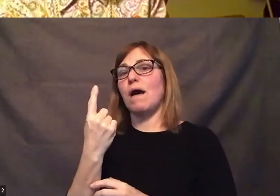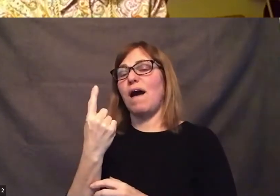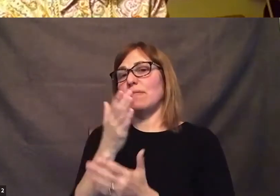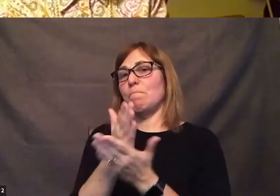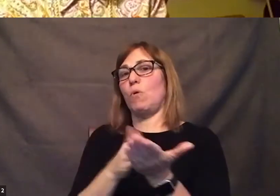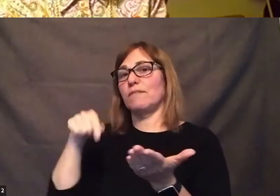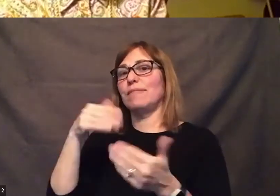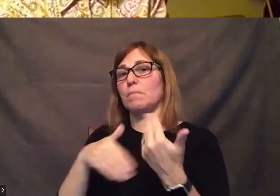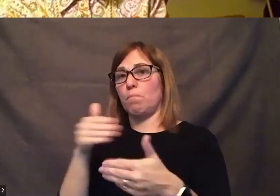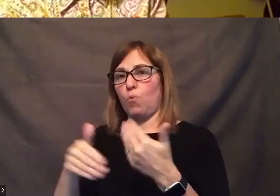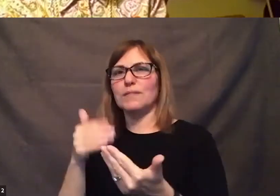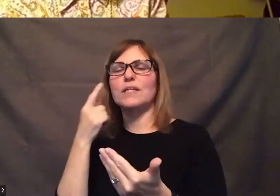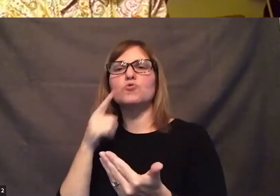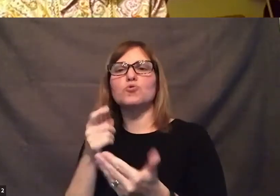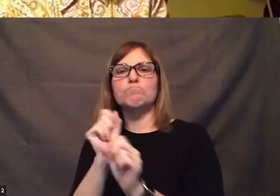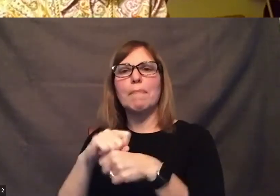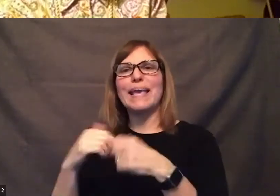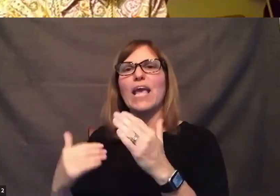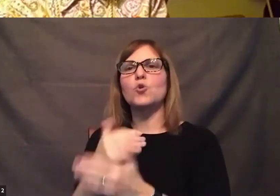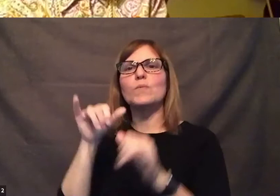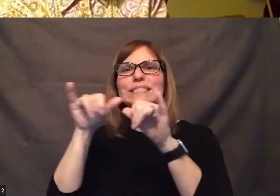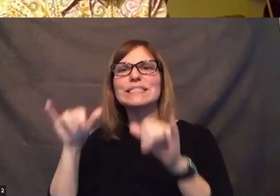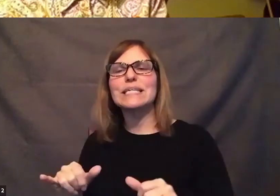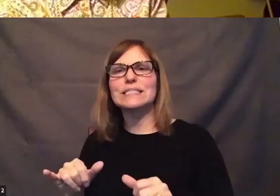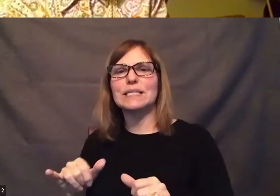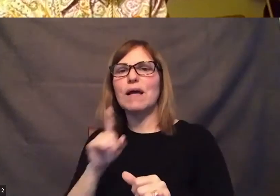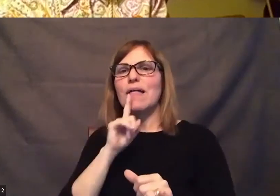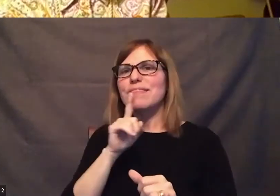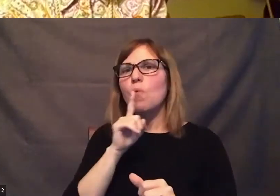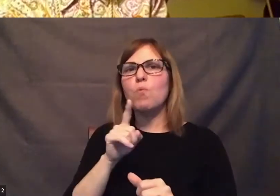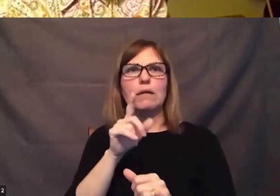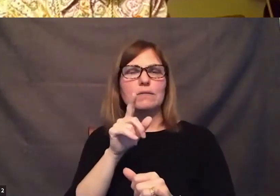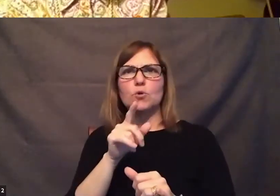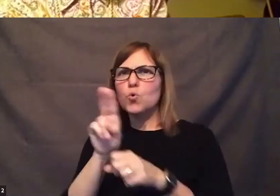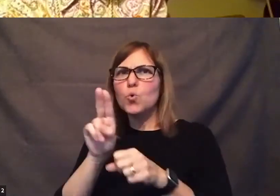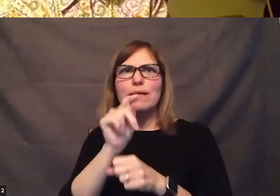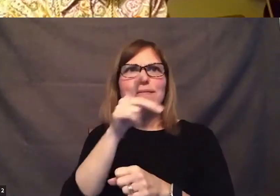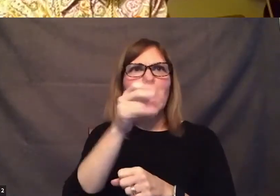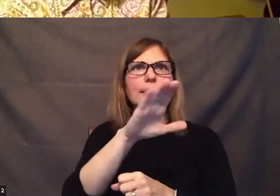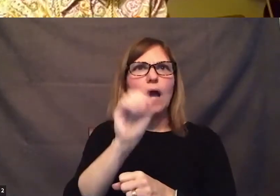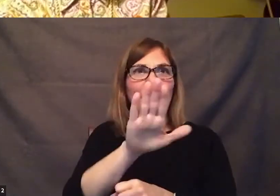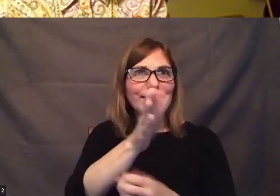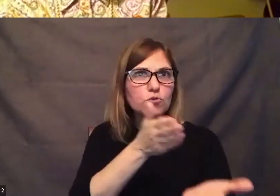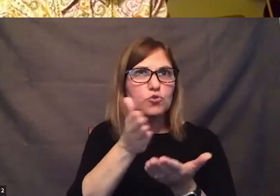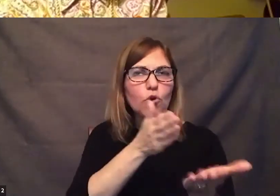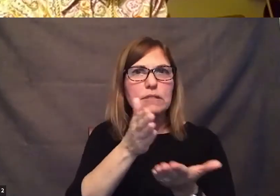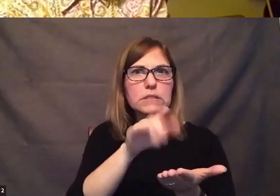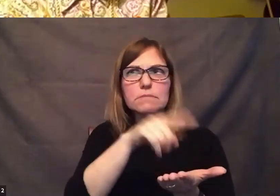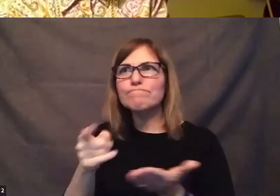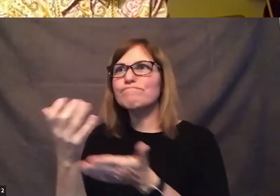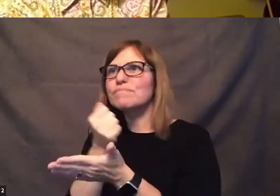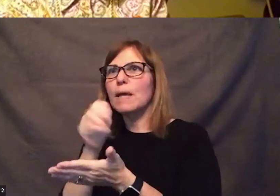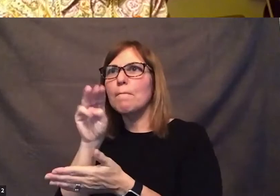process of creating this new system that leveraged the taxi companies and the services that they were providing, leveraged Magic Carpet